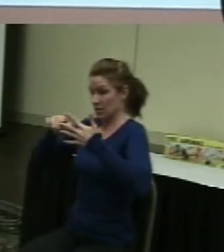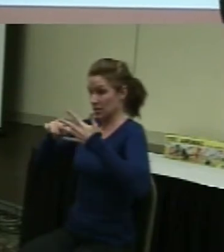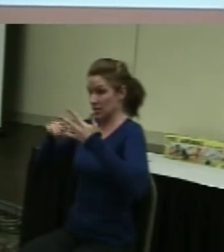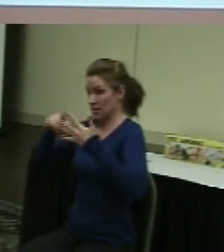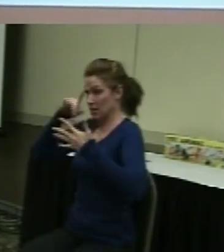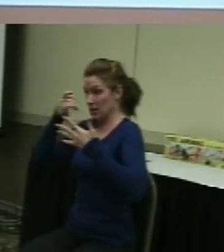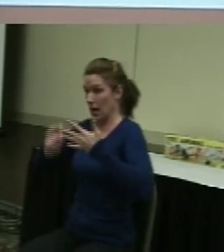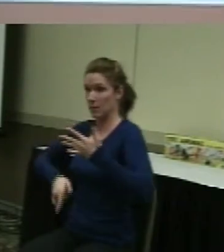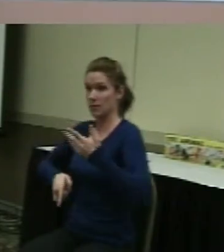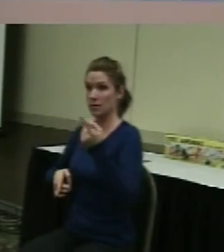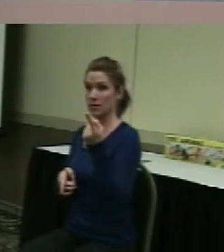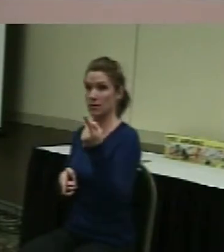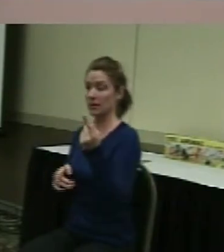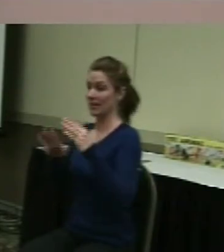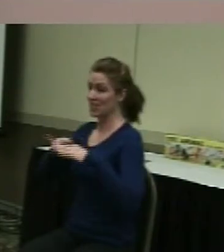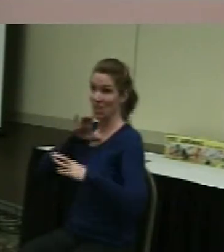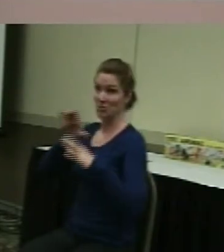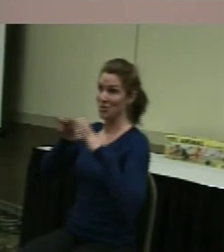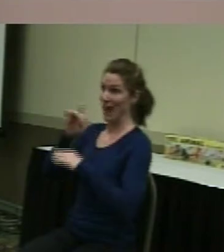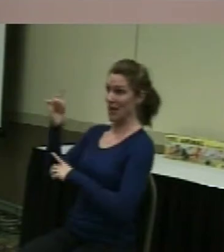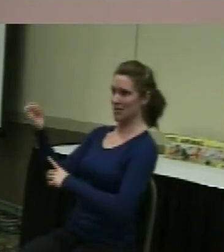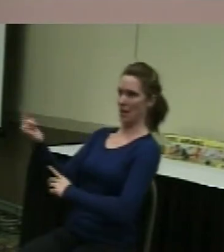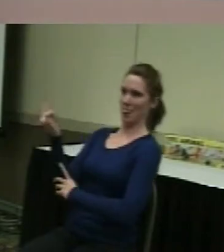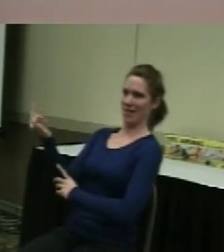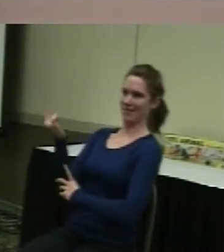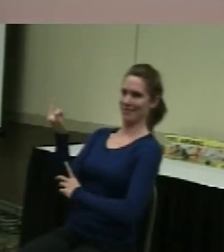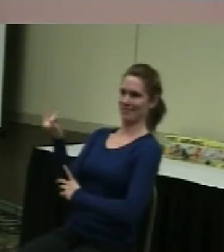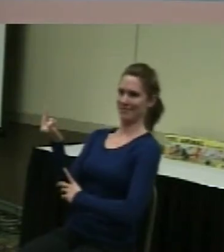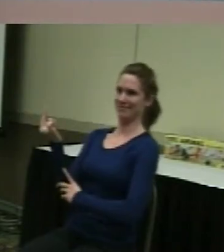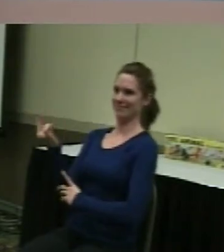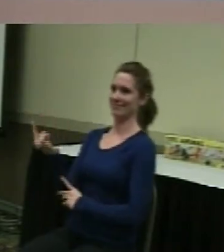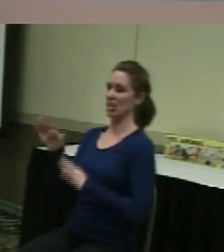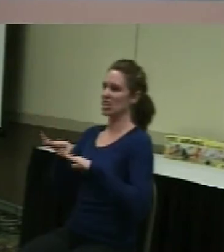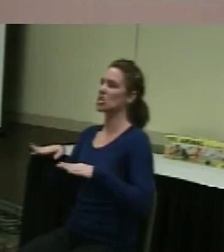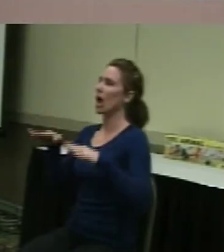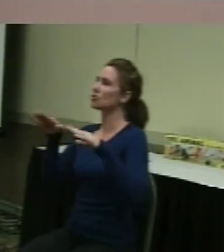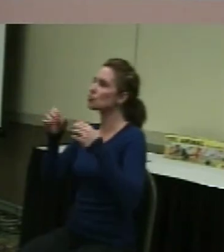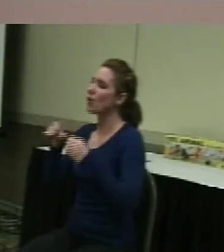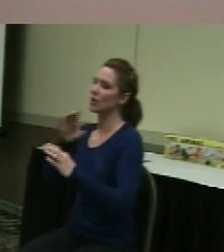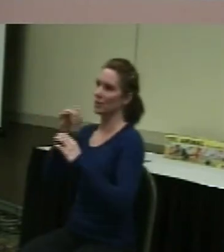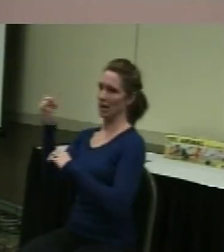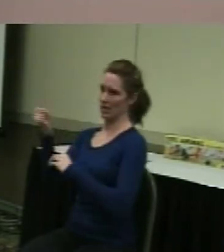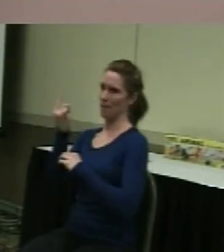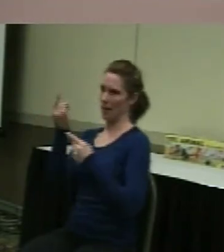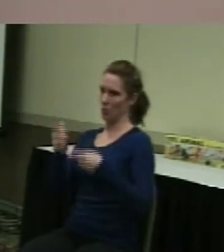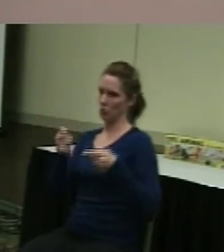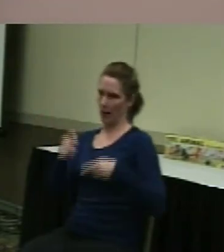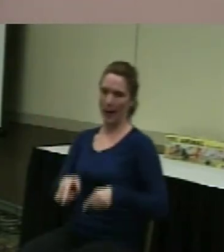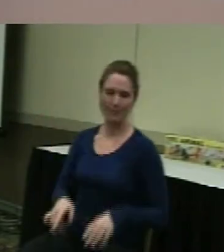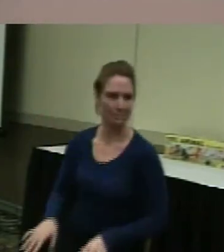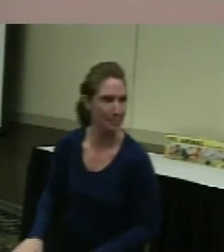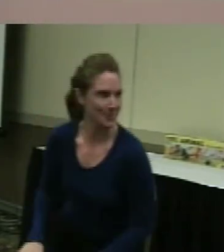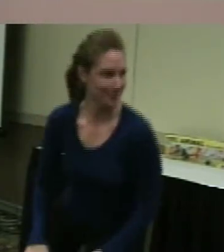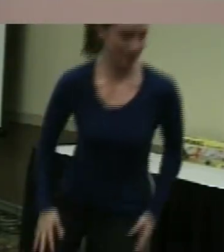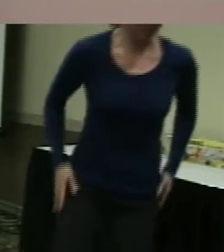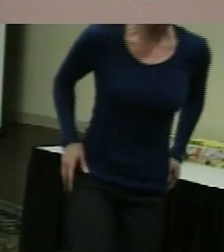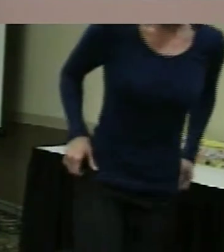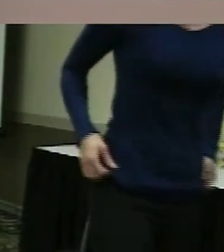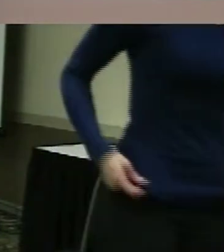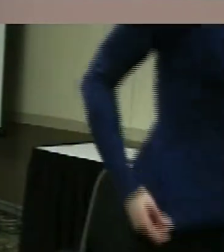What thoughts are yours? The child what is going on? The child is communicating